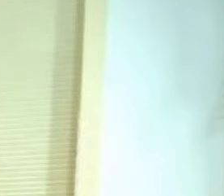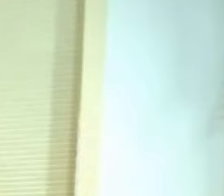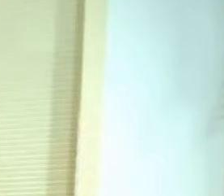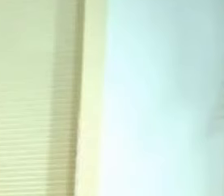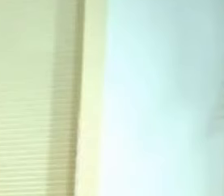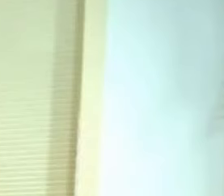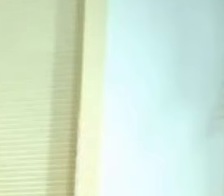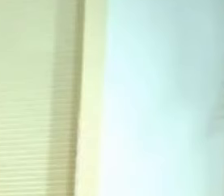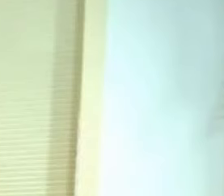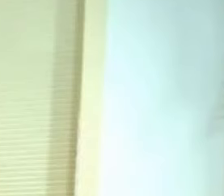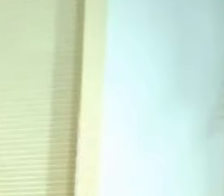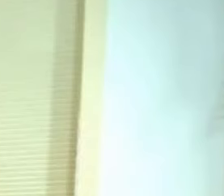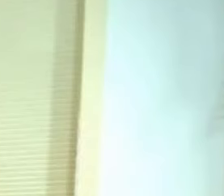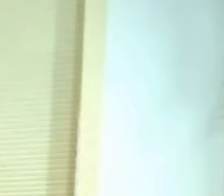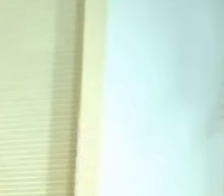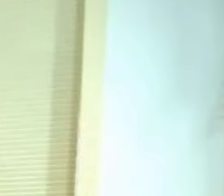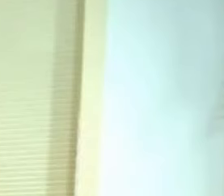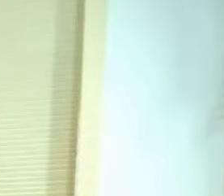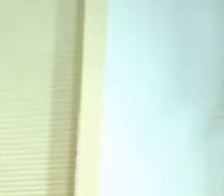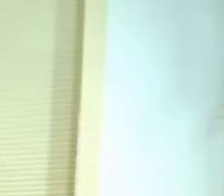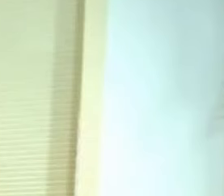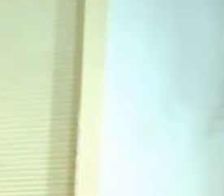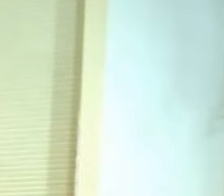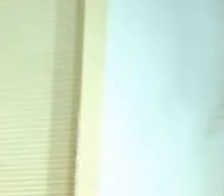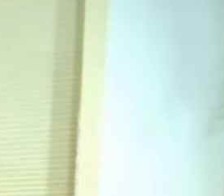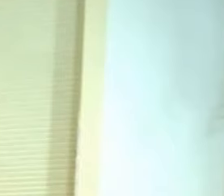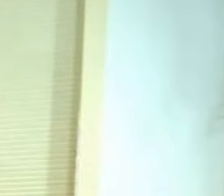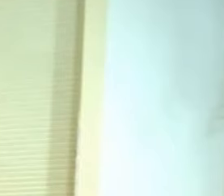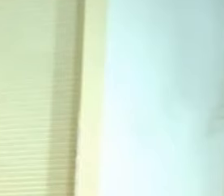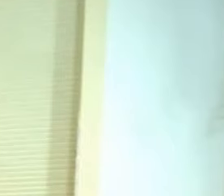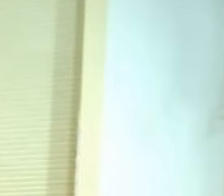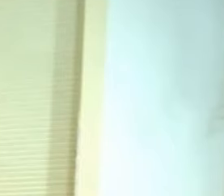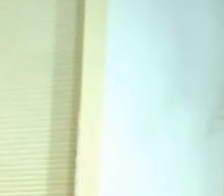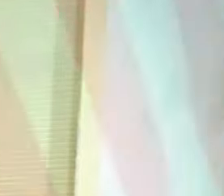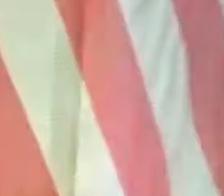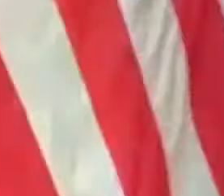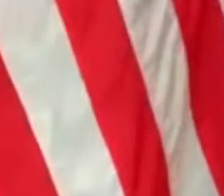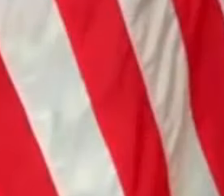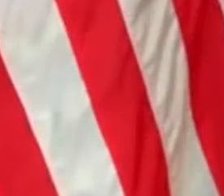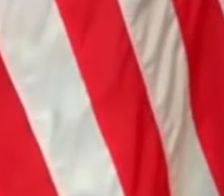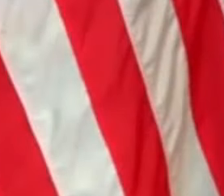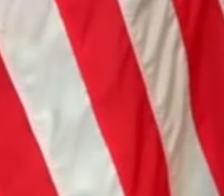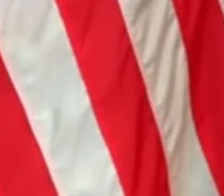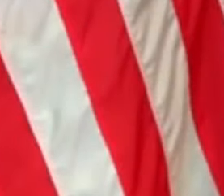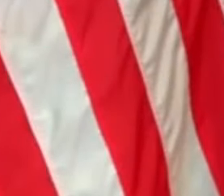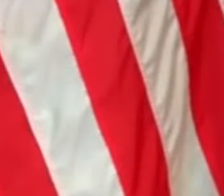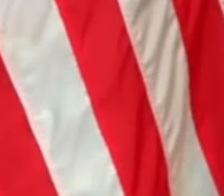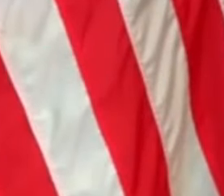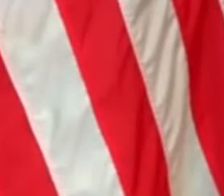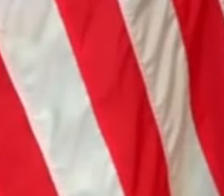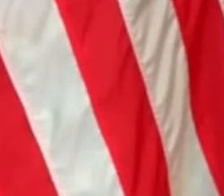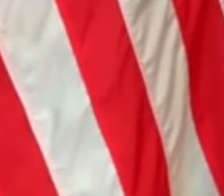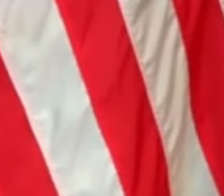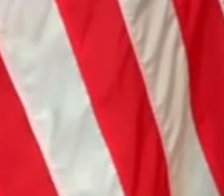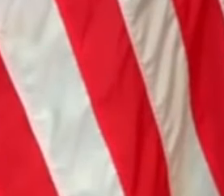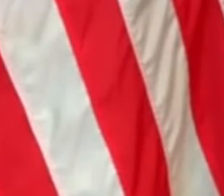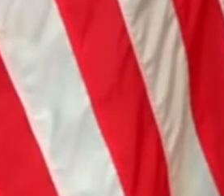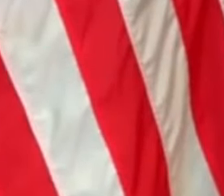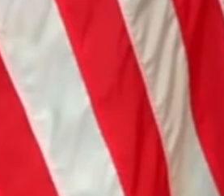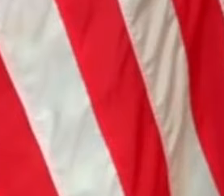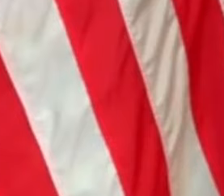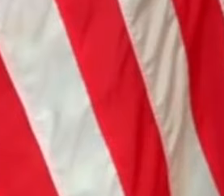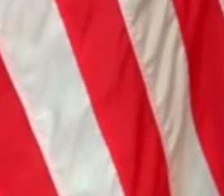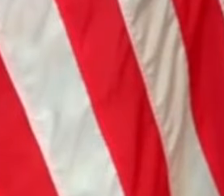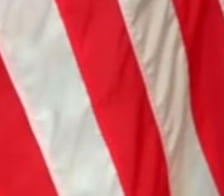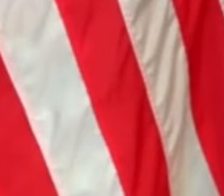very exciting announcement for our farmers and ranchers today. Before we get into those updates, I just want to address the concerning